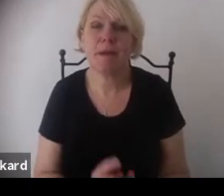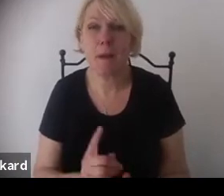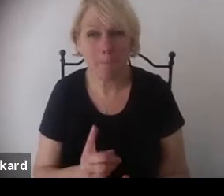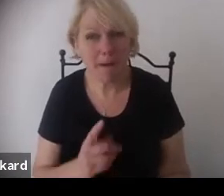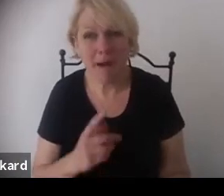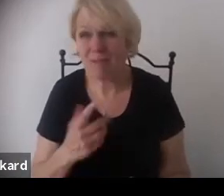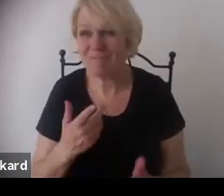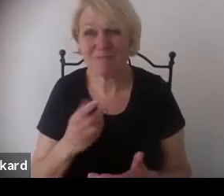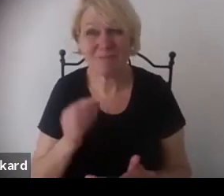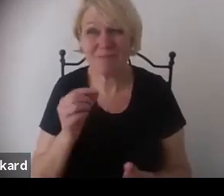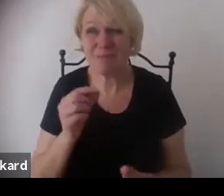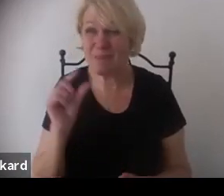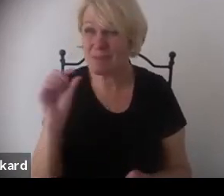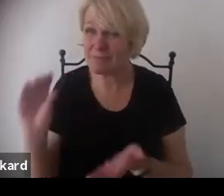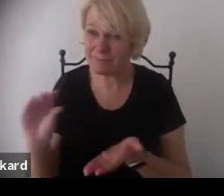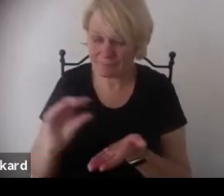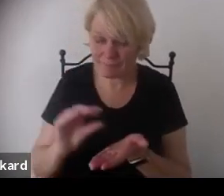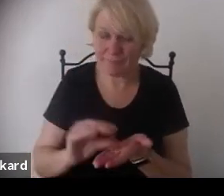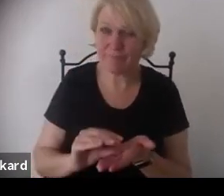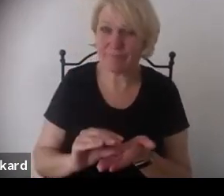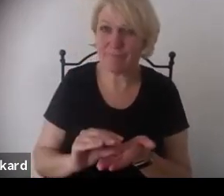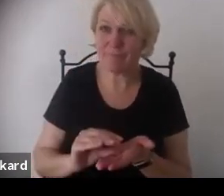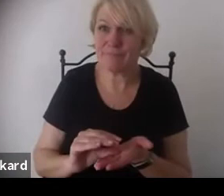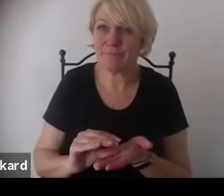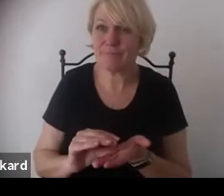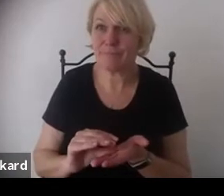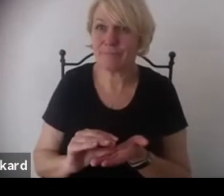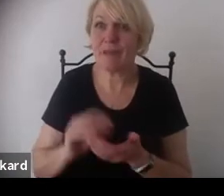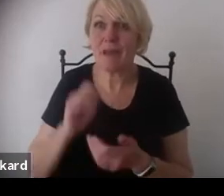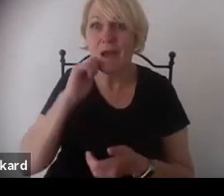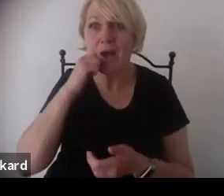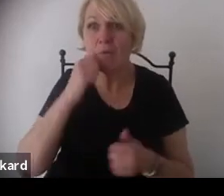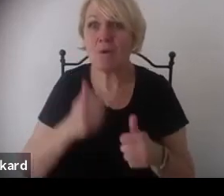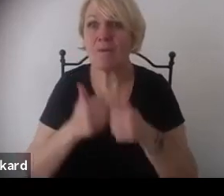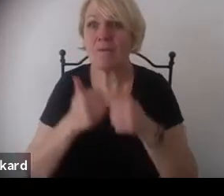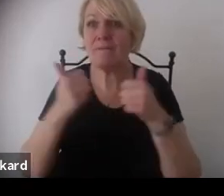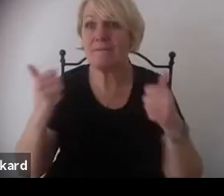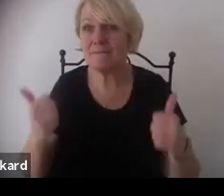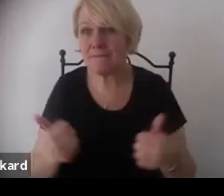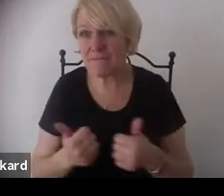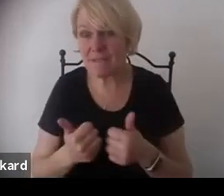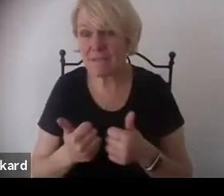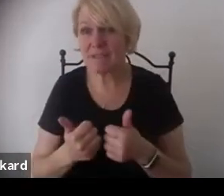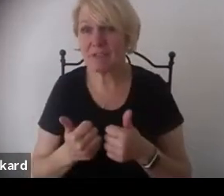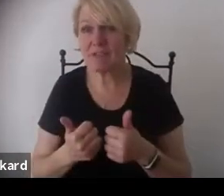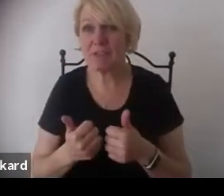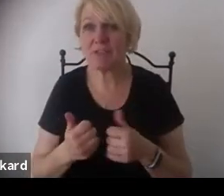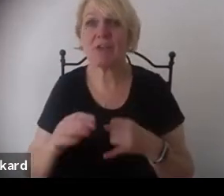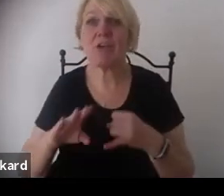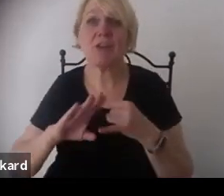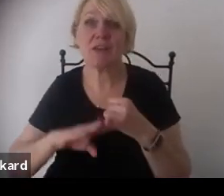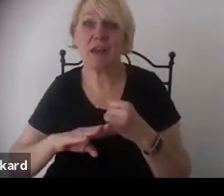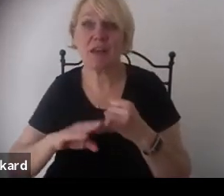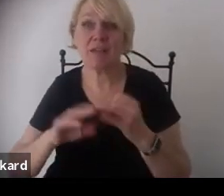term, and in fact that is due to end, that arrangement is due to end at the end of this